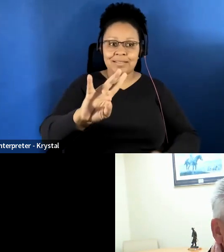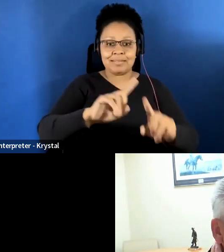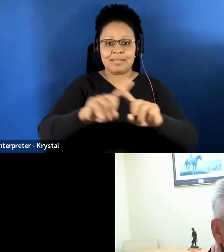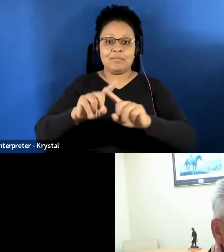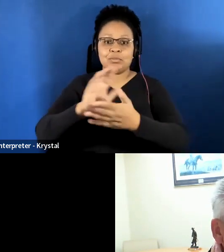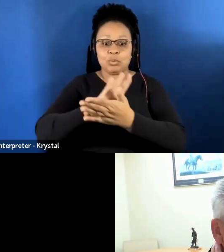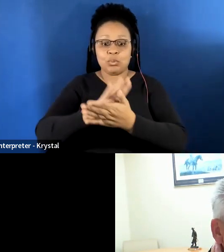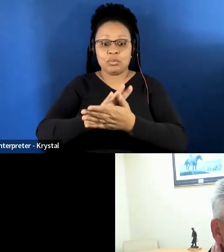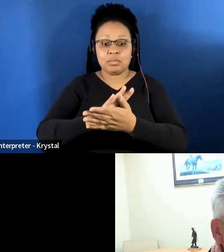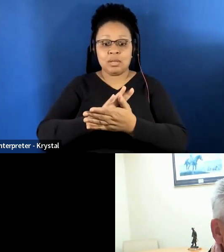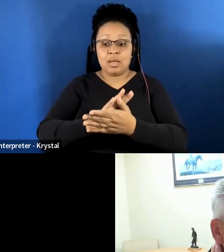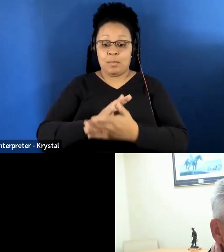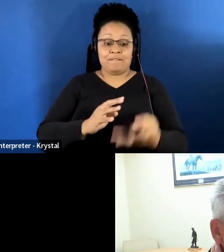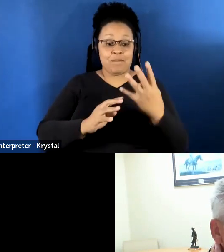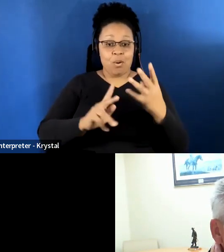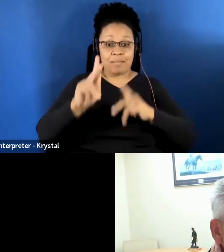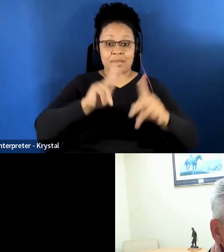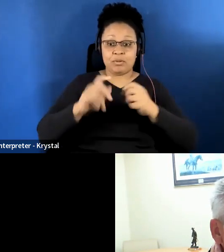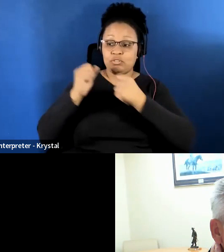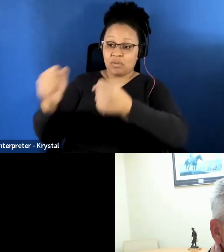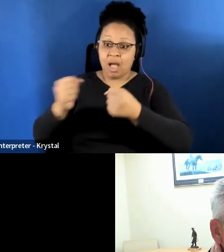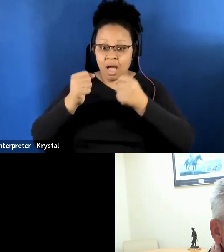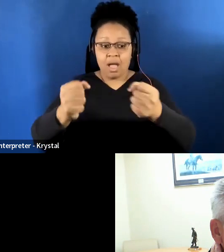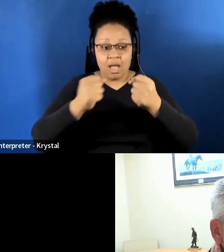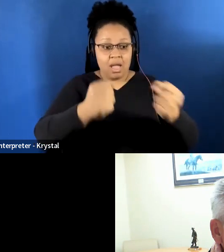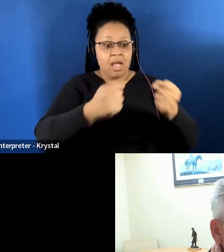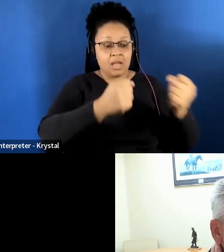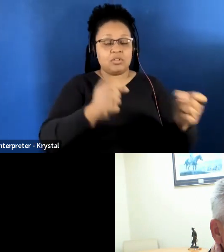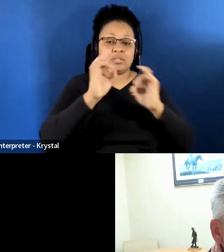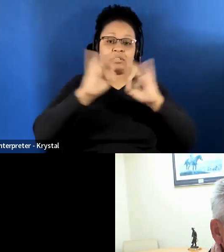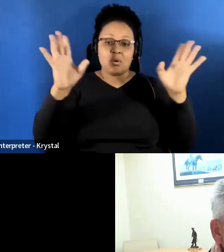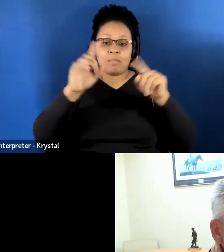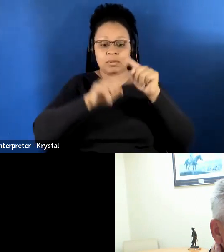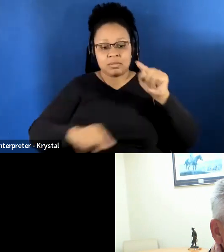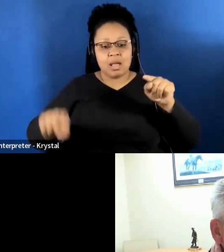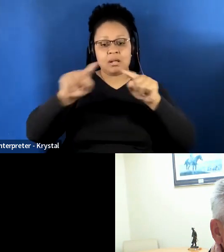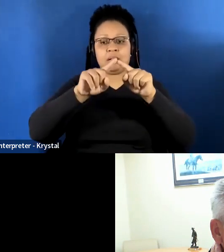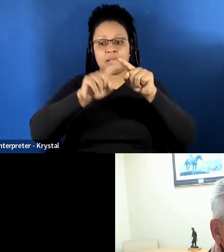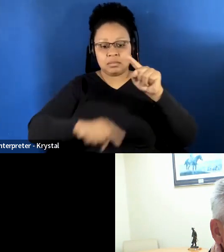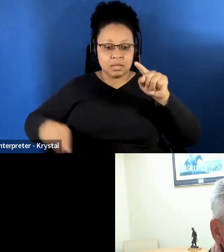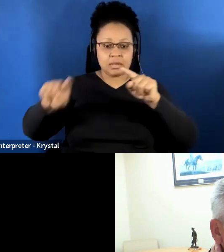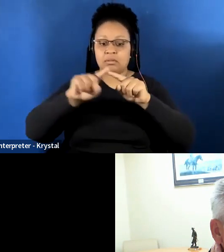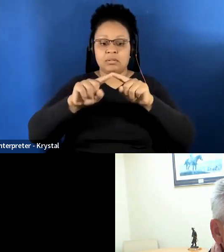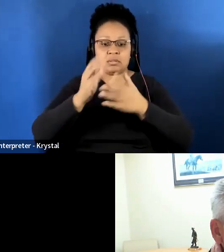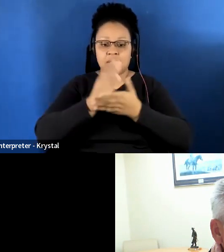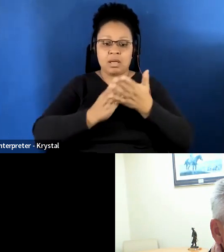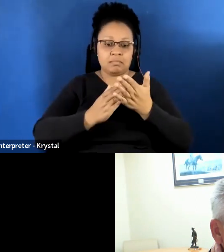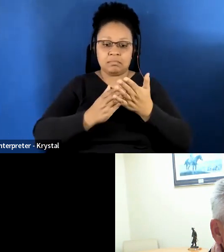schools. So it creates a horrible cycle that some people can't break.